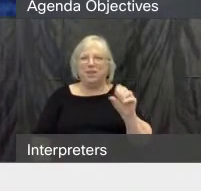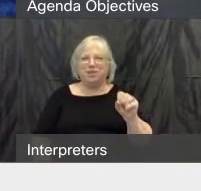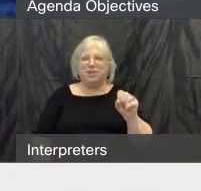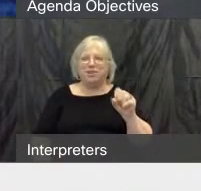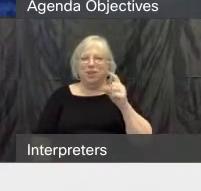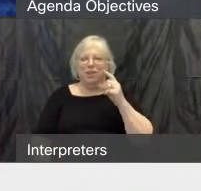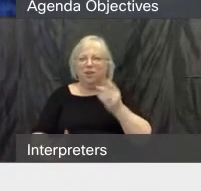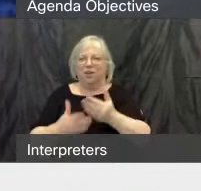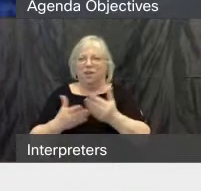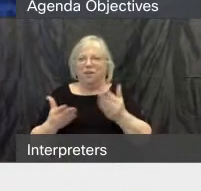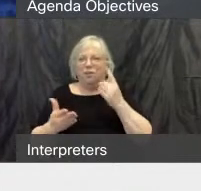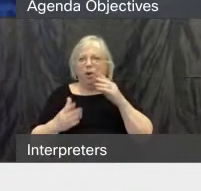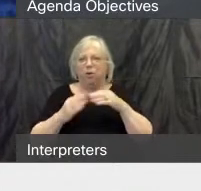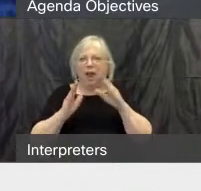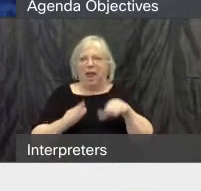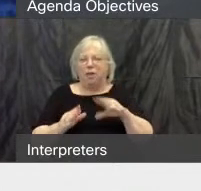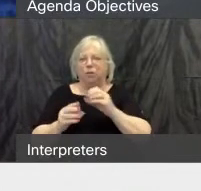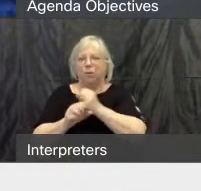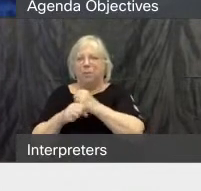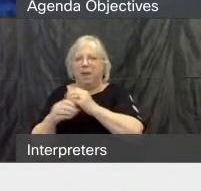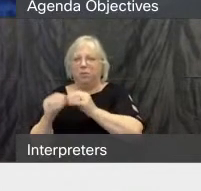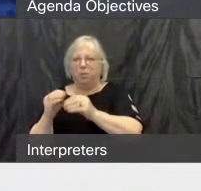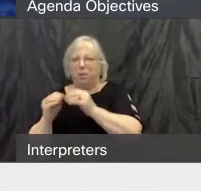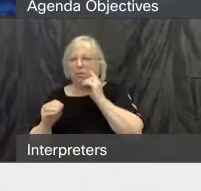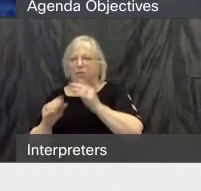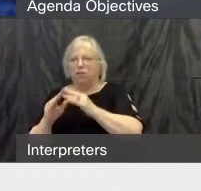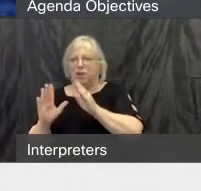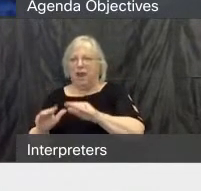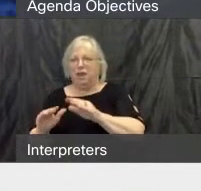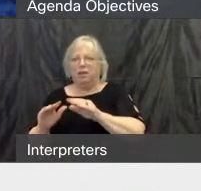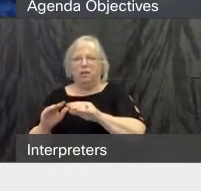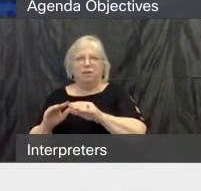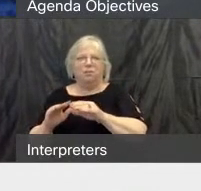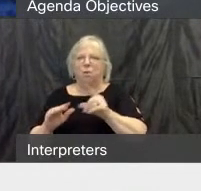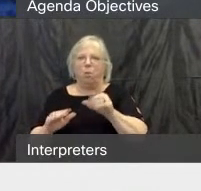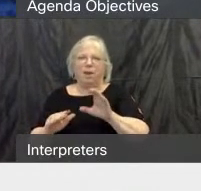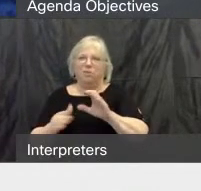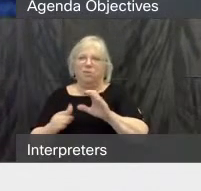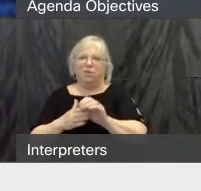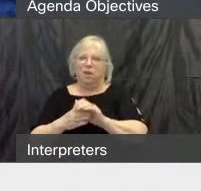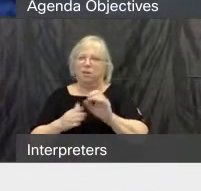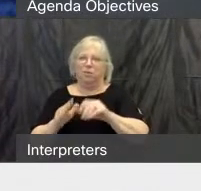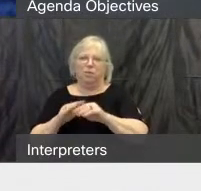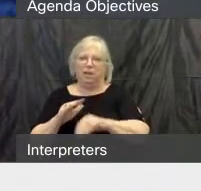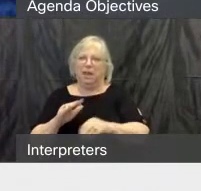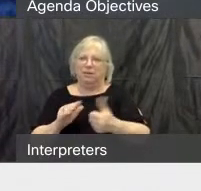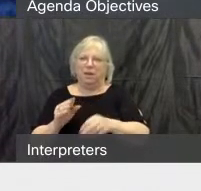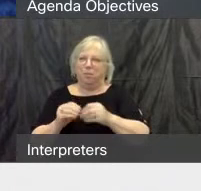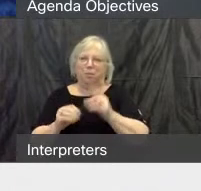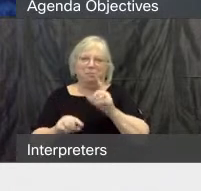or make repairs to your house for $500 or less anymore.